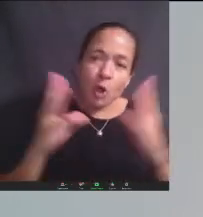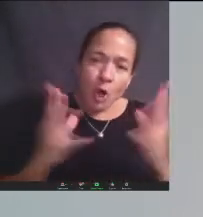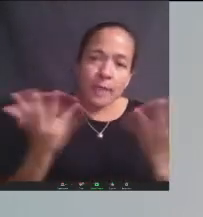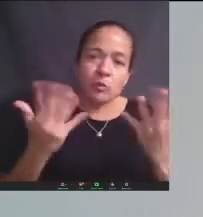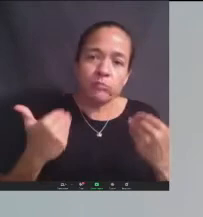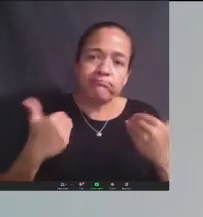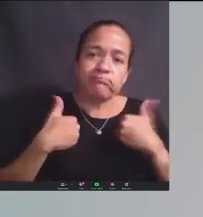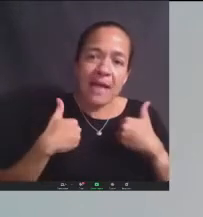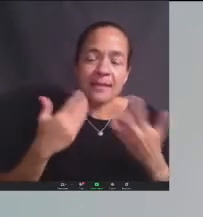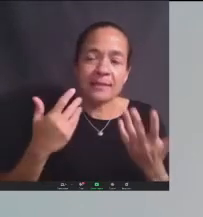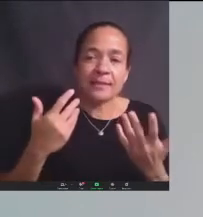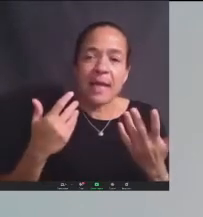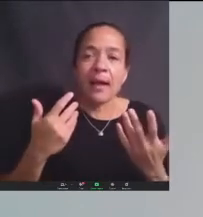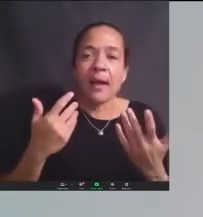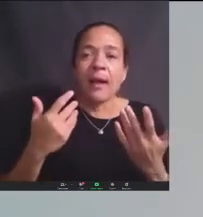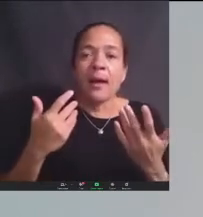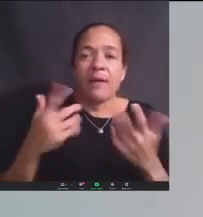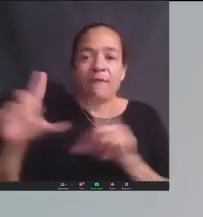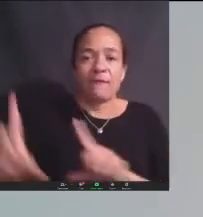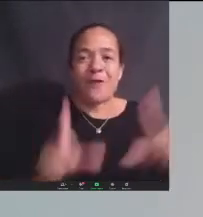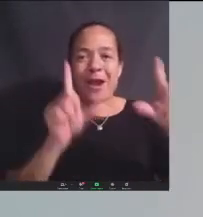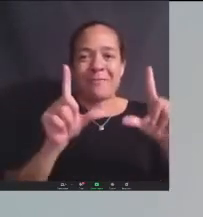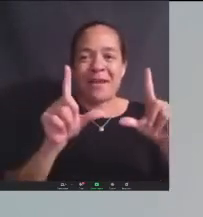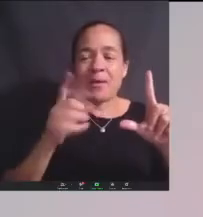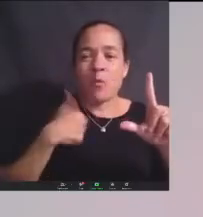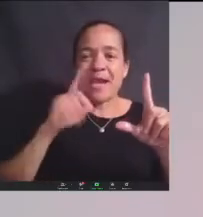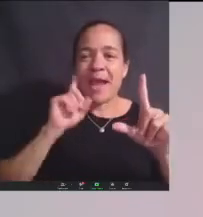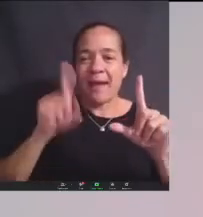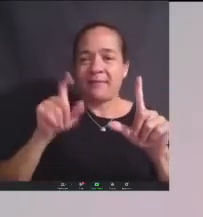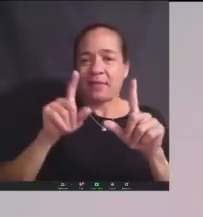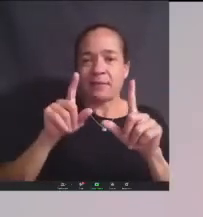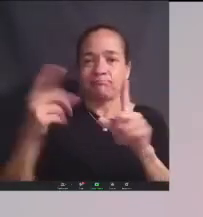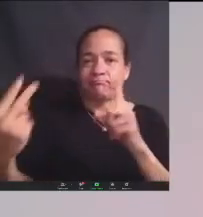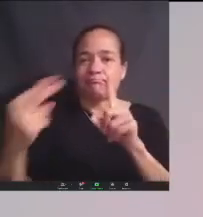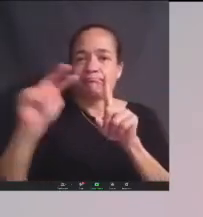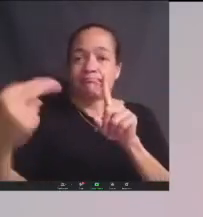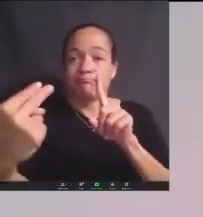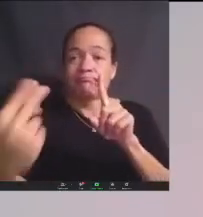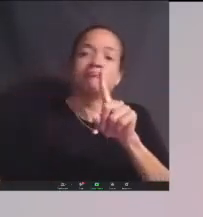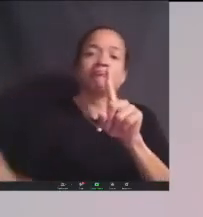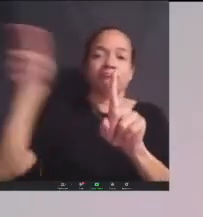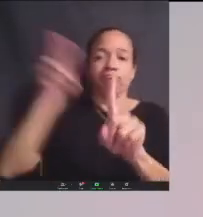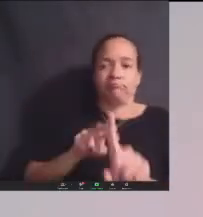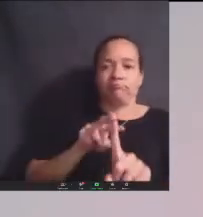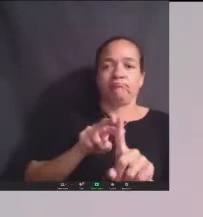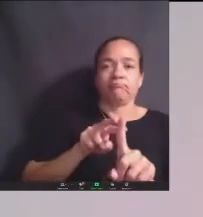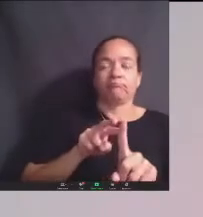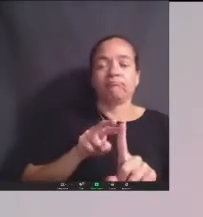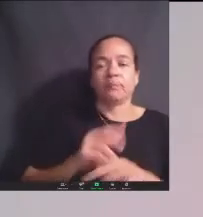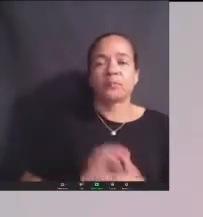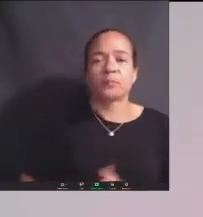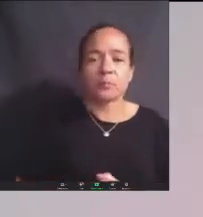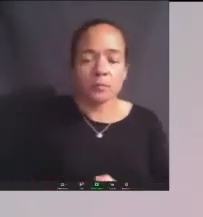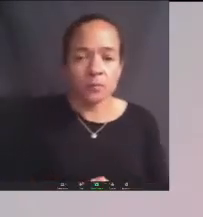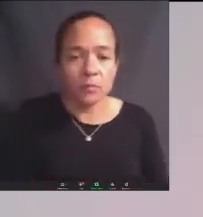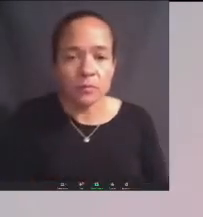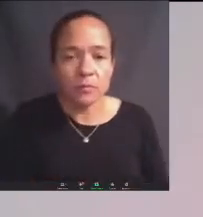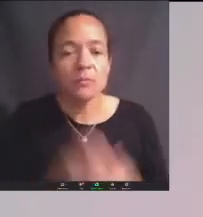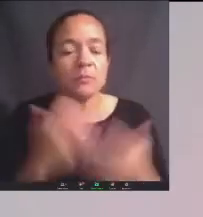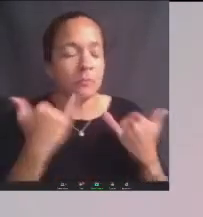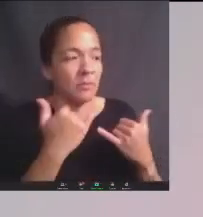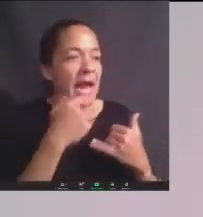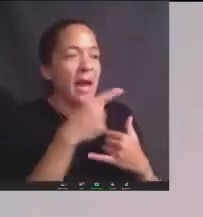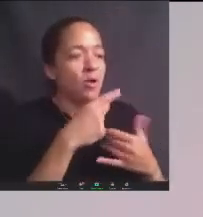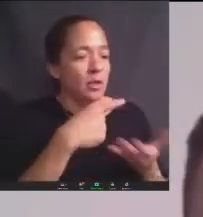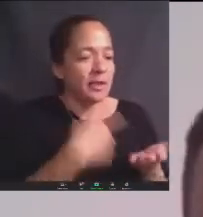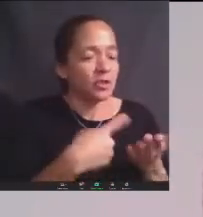for the society that we want to have. Mm. So let's talk about those, minorities and the majorities.